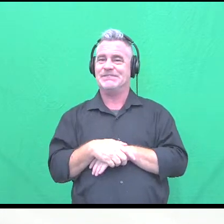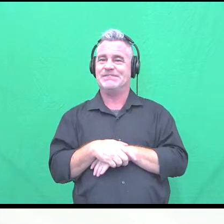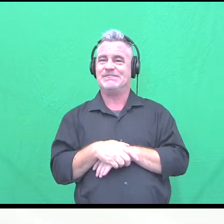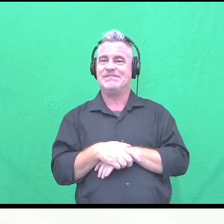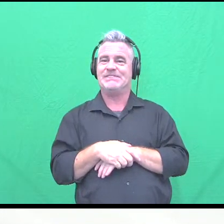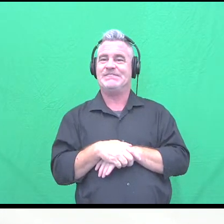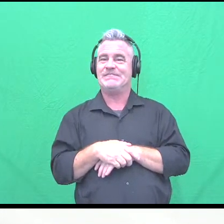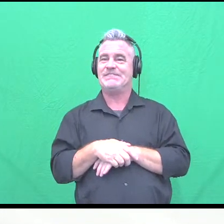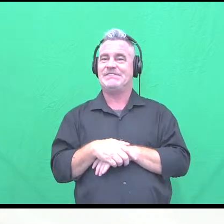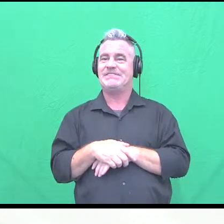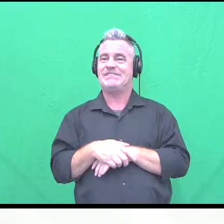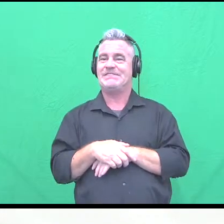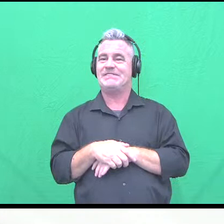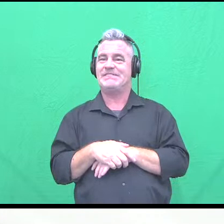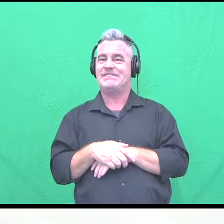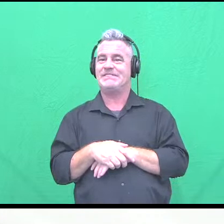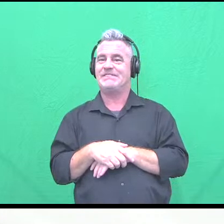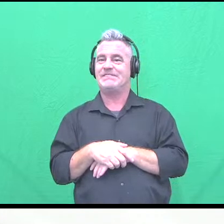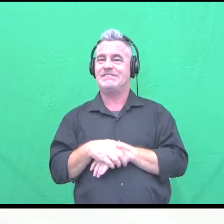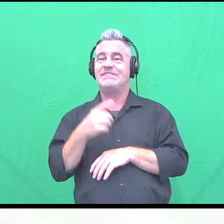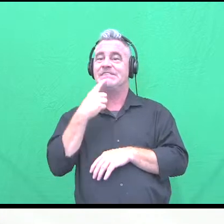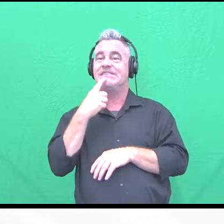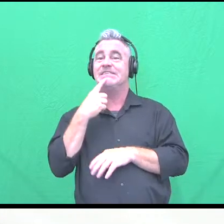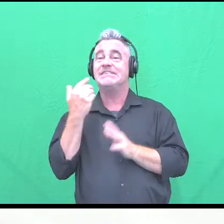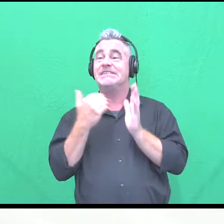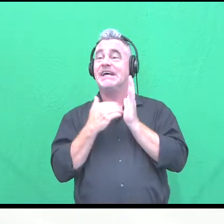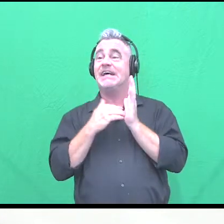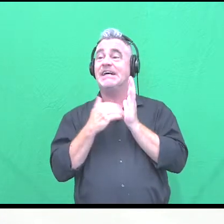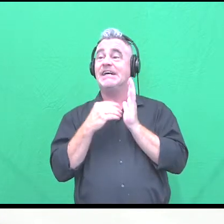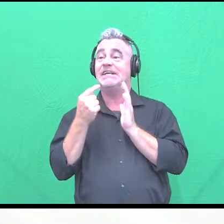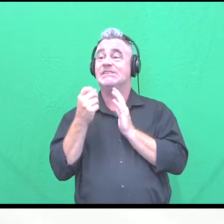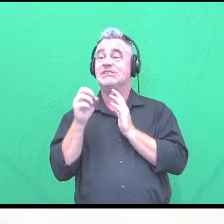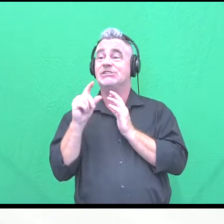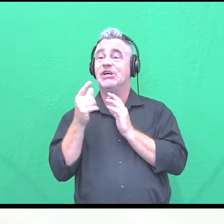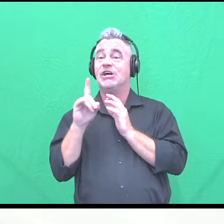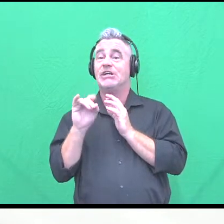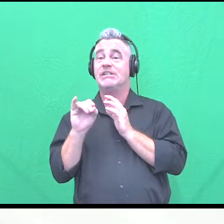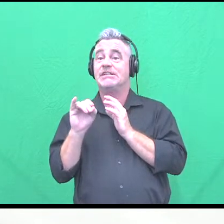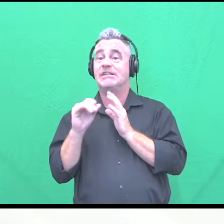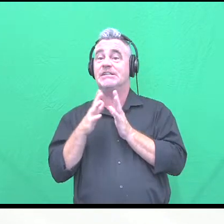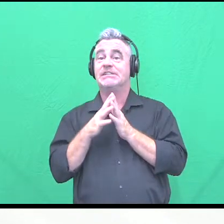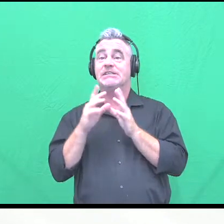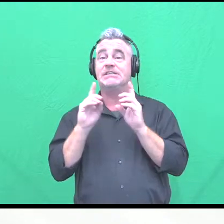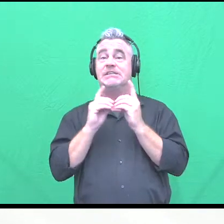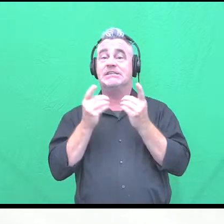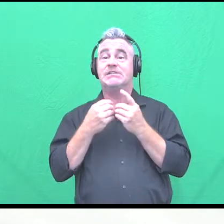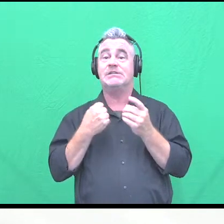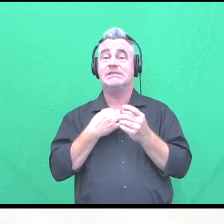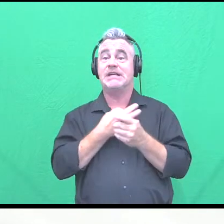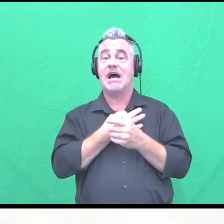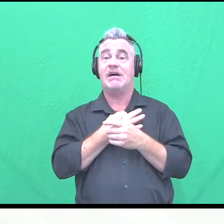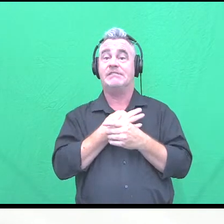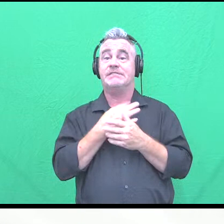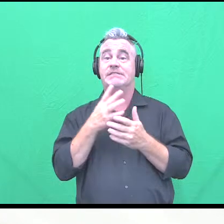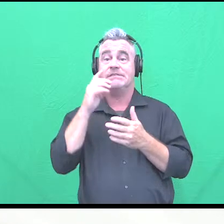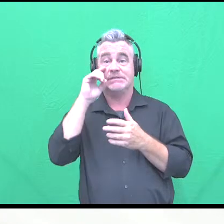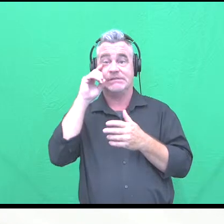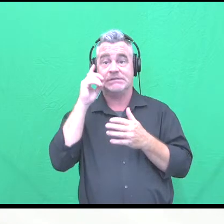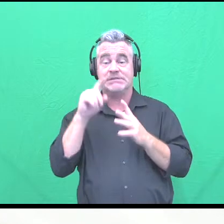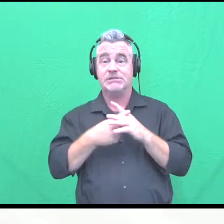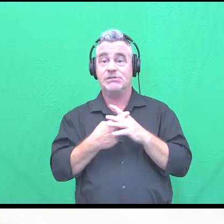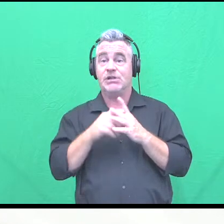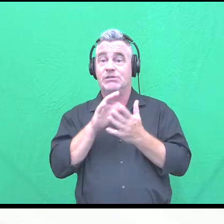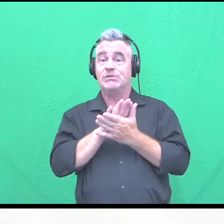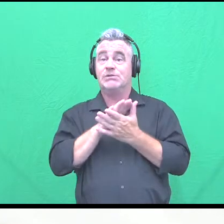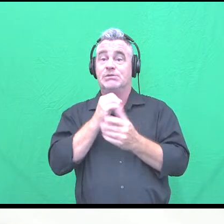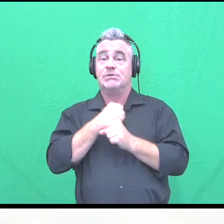would like to just echo Mr. Girardi's comments to all of our district staff. The beginning of the school year